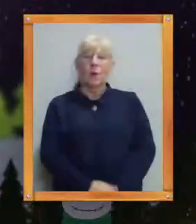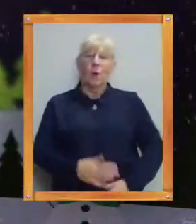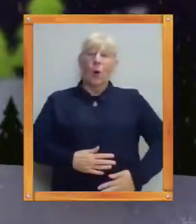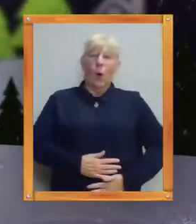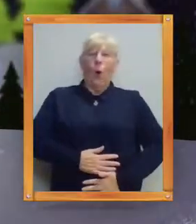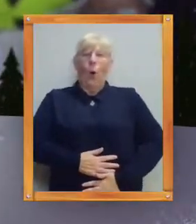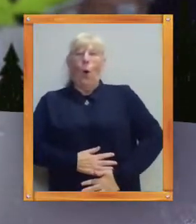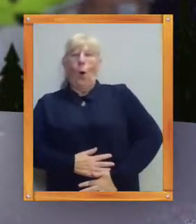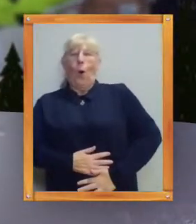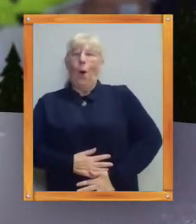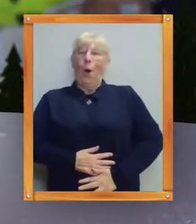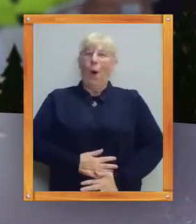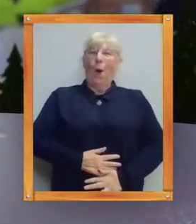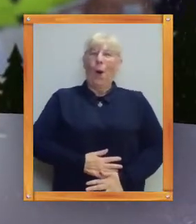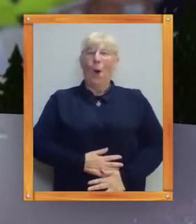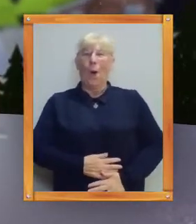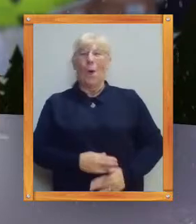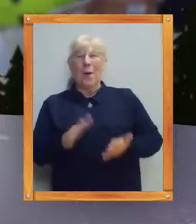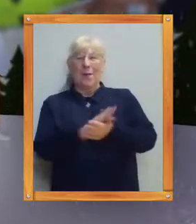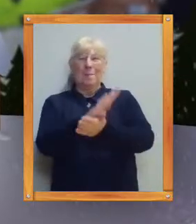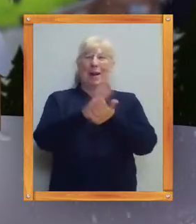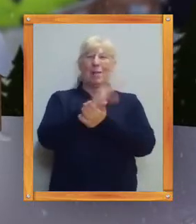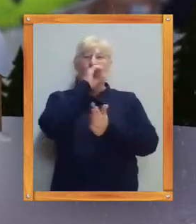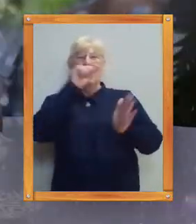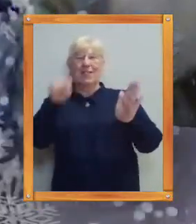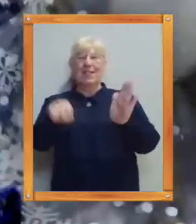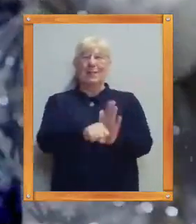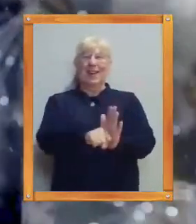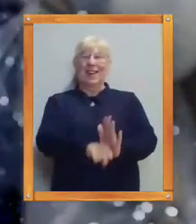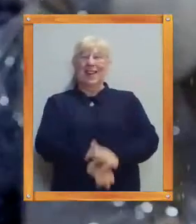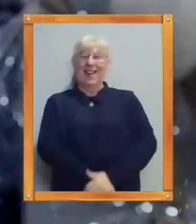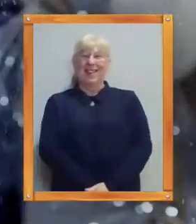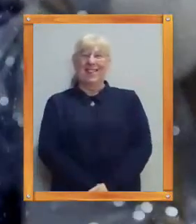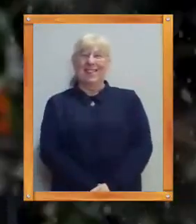ho, ho, ho, ho. Merry Christmas.